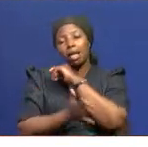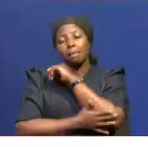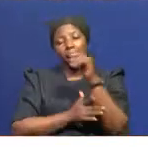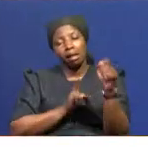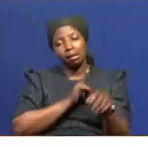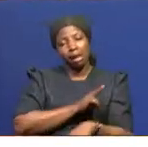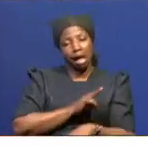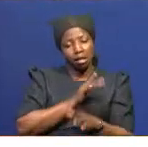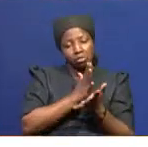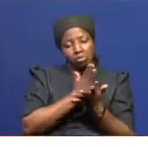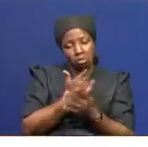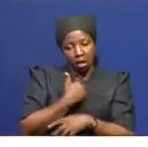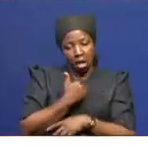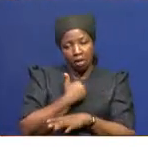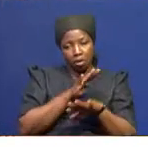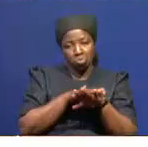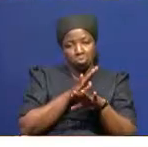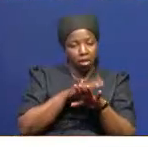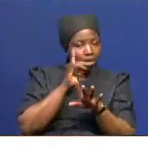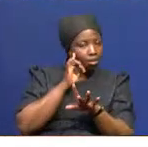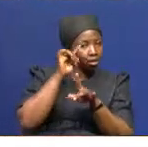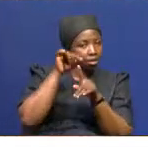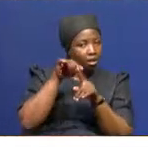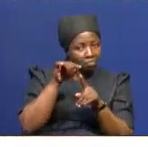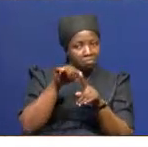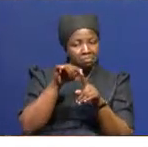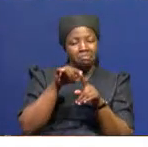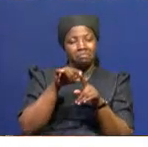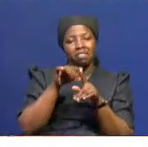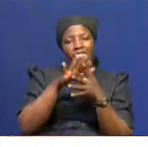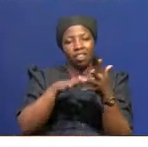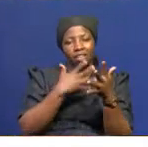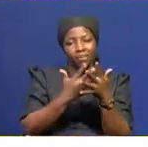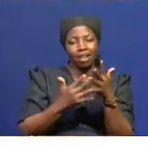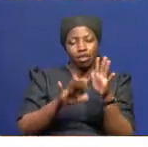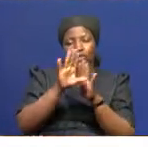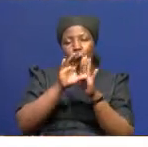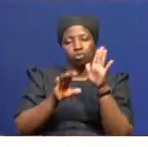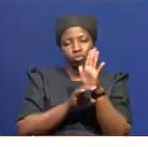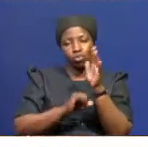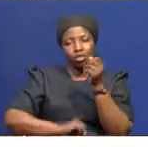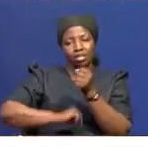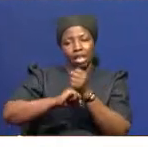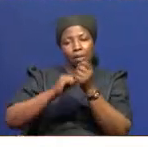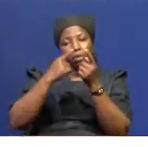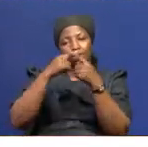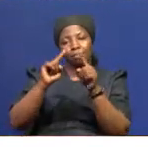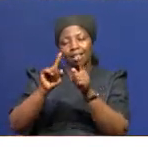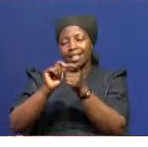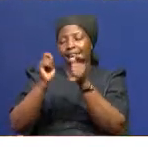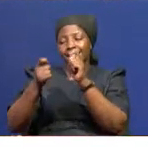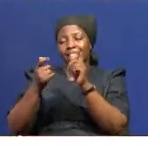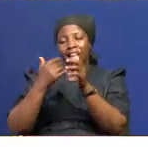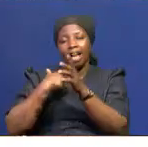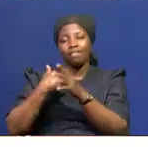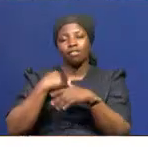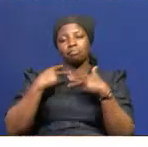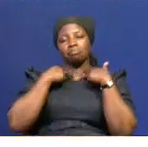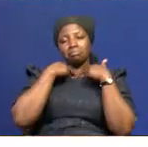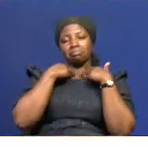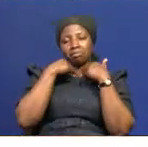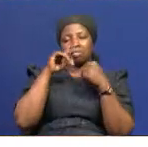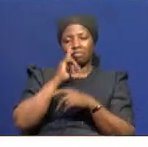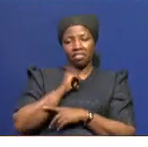framework and constitutional backing, meaningful reforms have stalled. Key challenges such as the